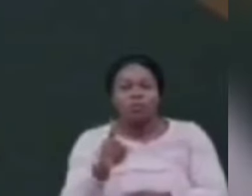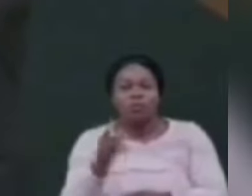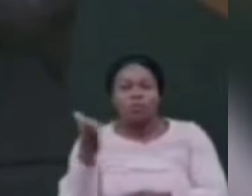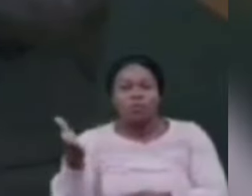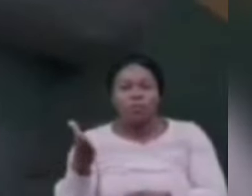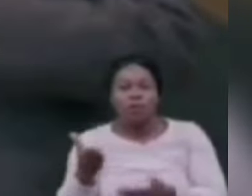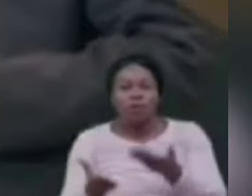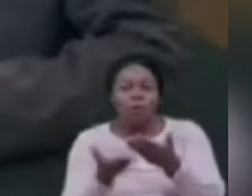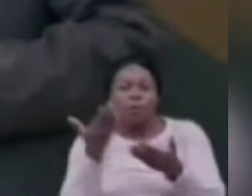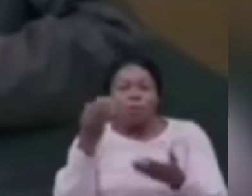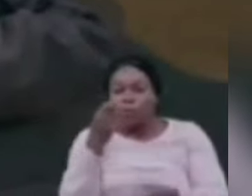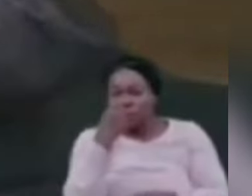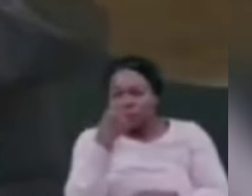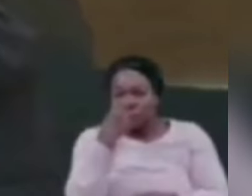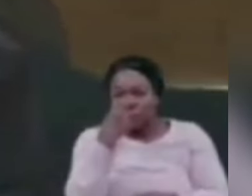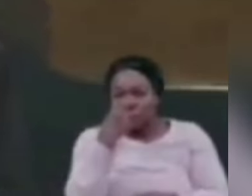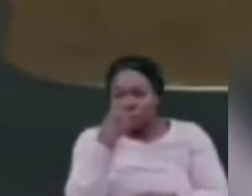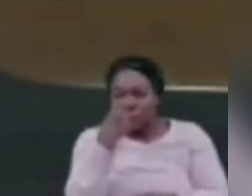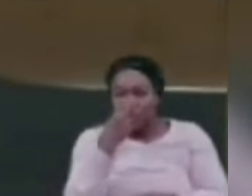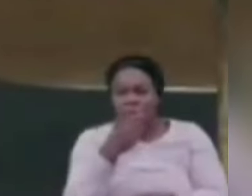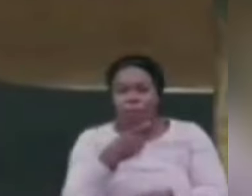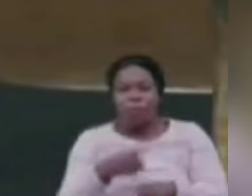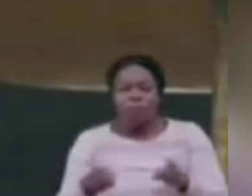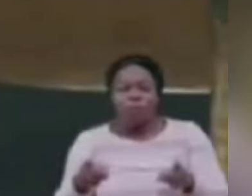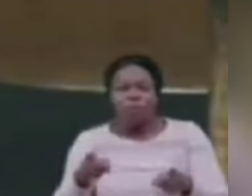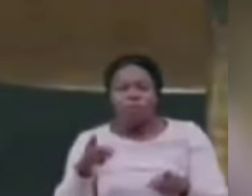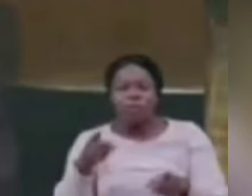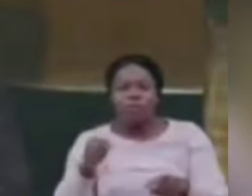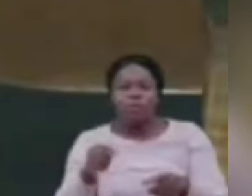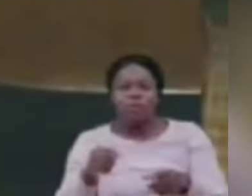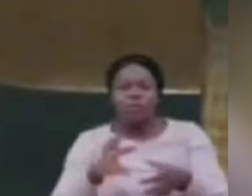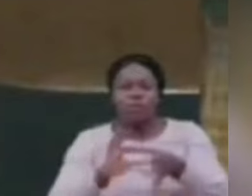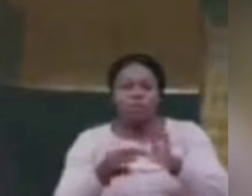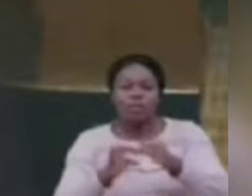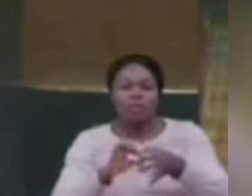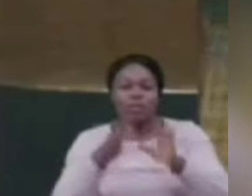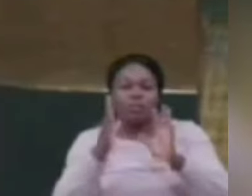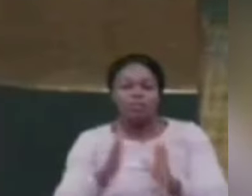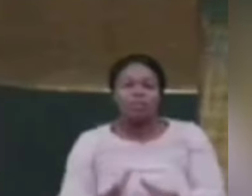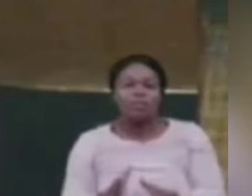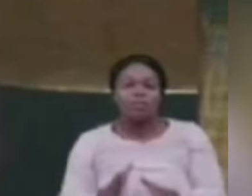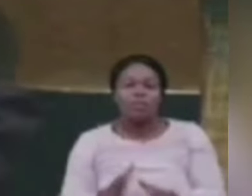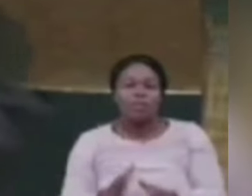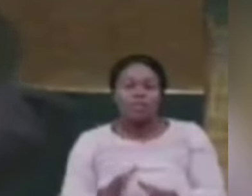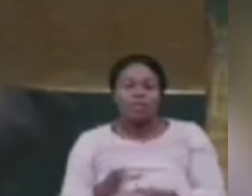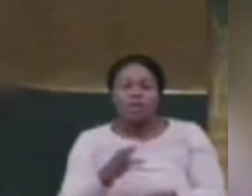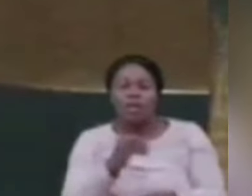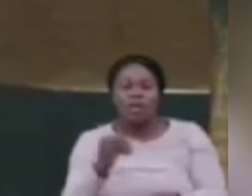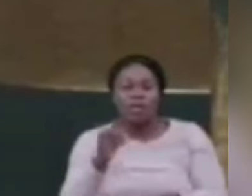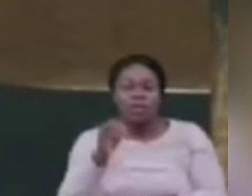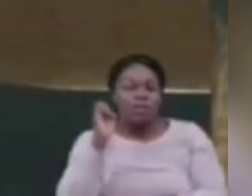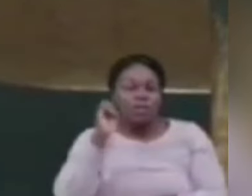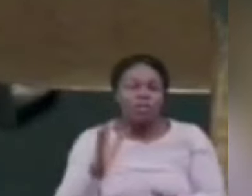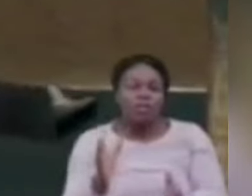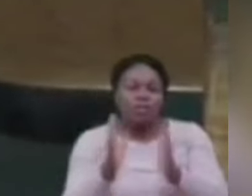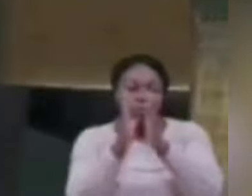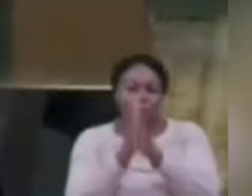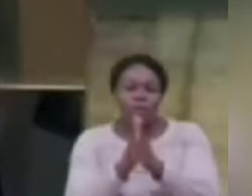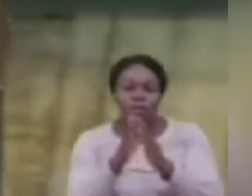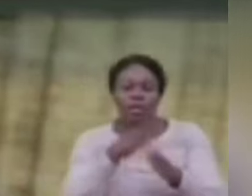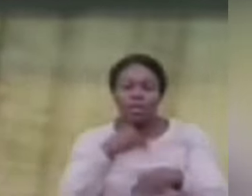blind. But now, I didn't know it was my interpreter. The Lord will heal you now. Raise up your hand. He kept